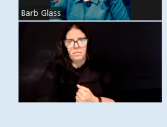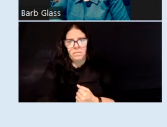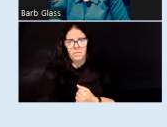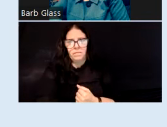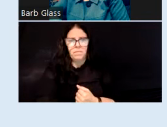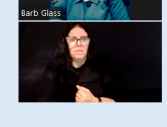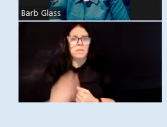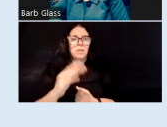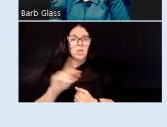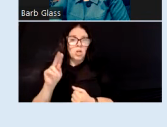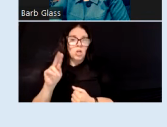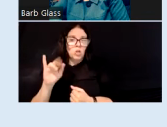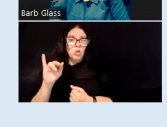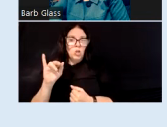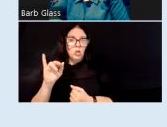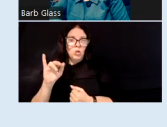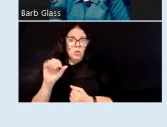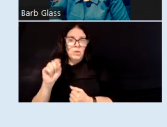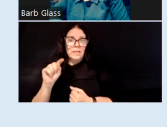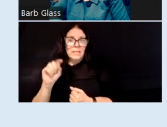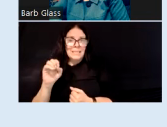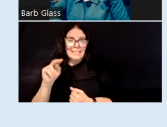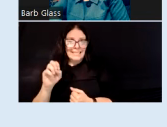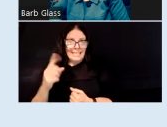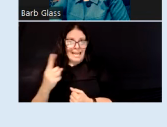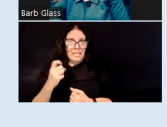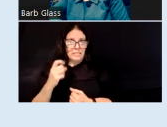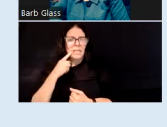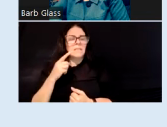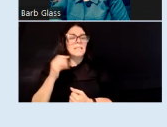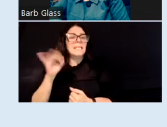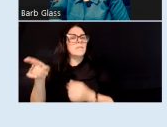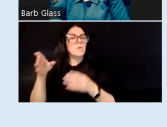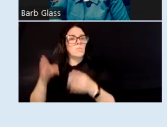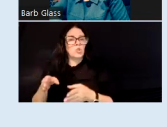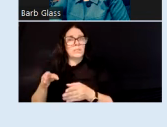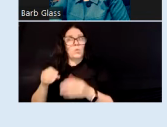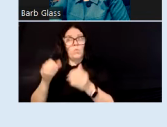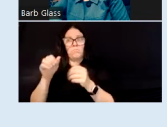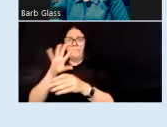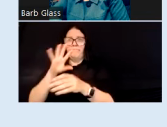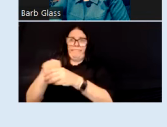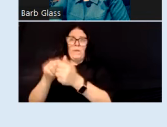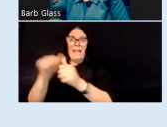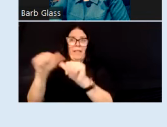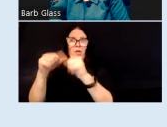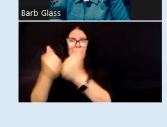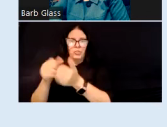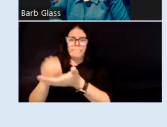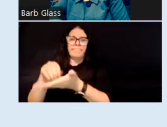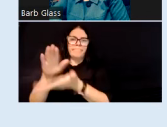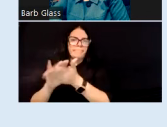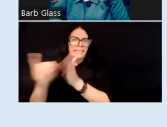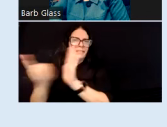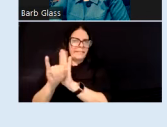Christine has a question in the chat as well. What if they have identified as something with another agency and still